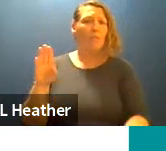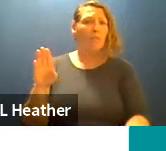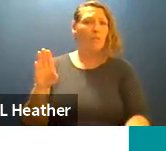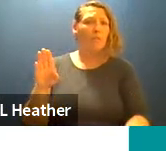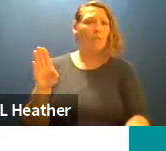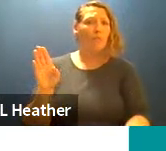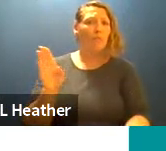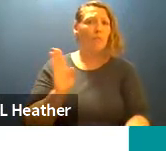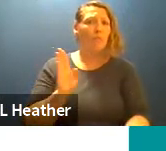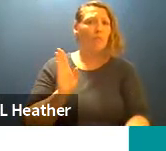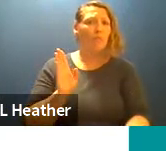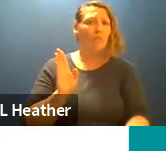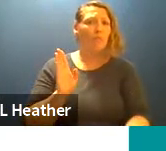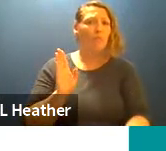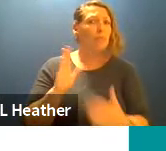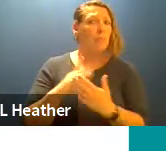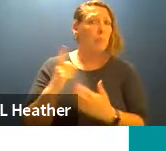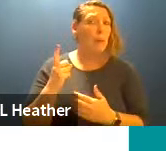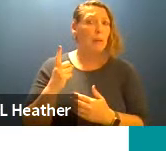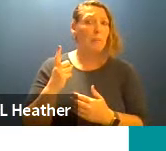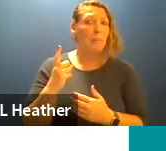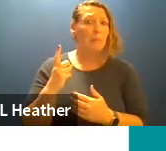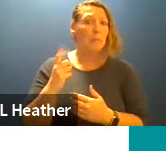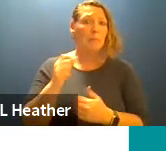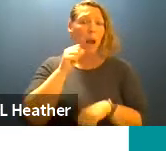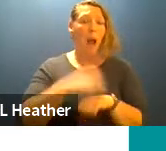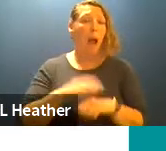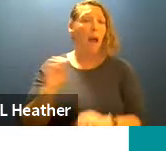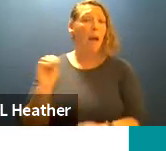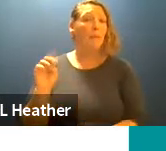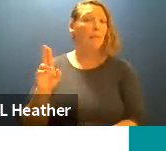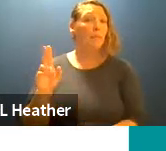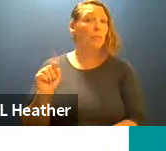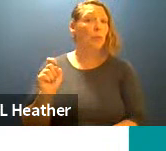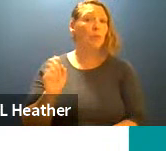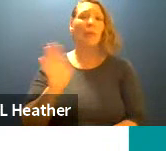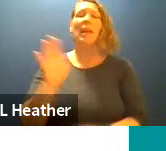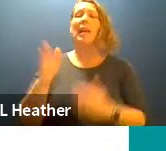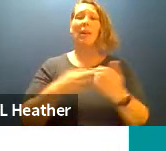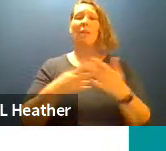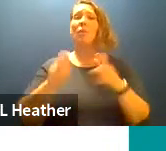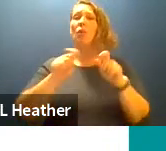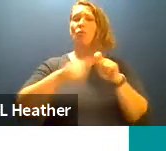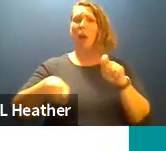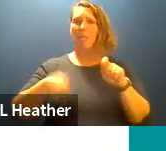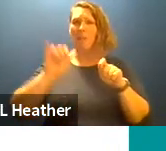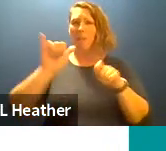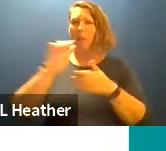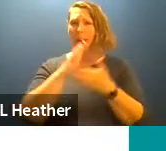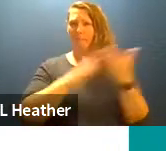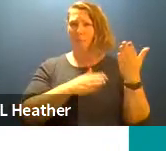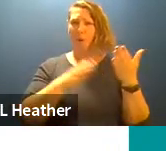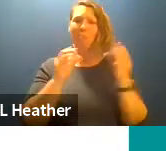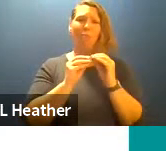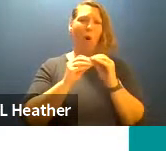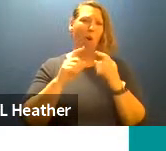that perhaps someone is not on mute? But just to wrap up that piece, so more to